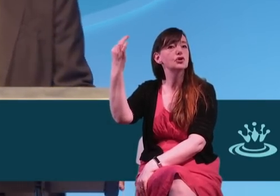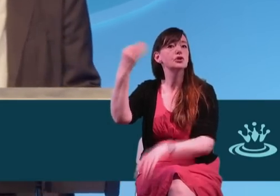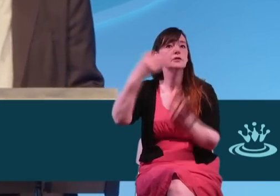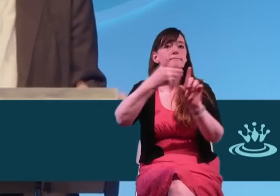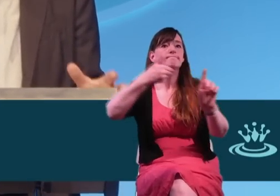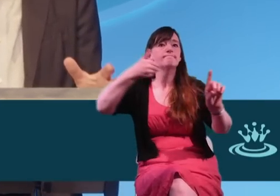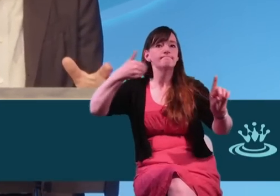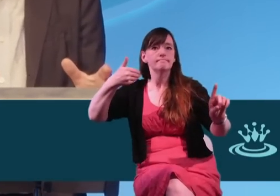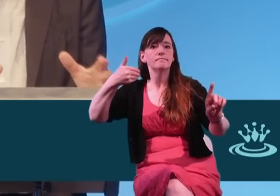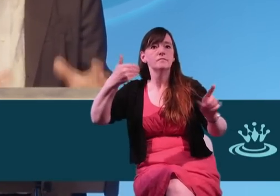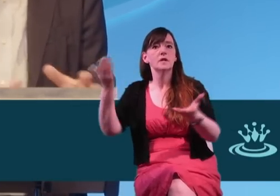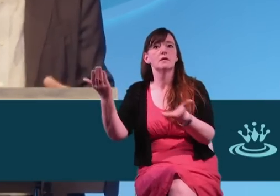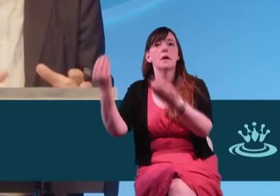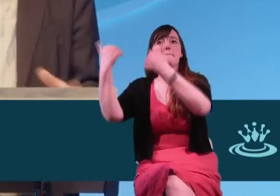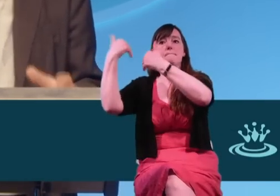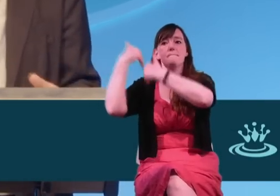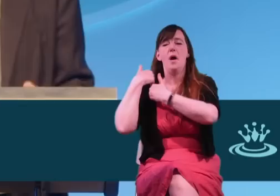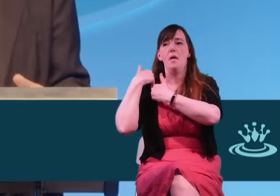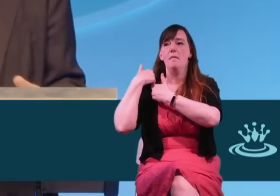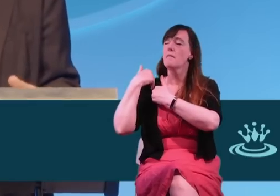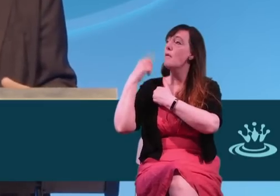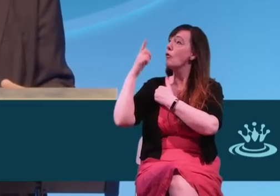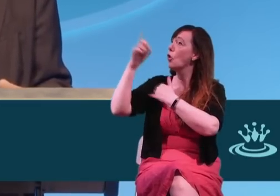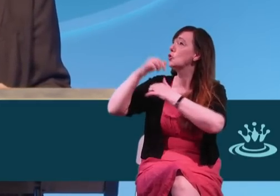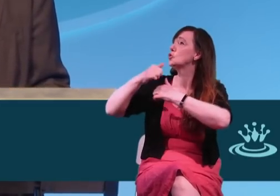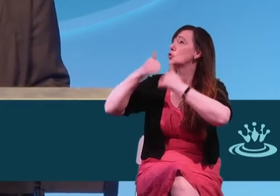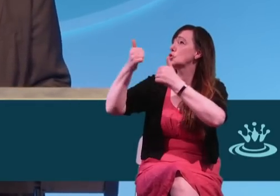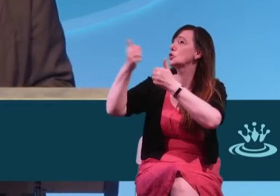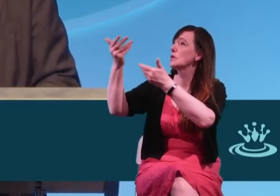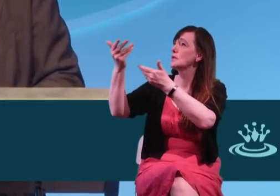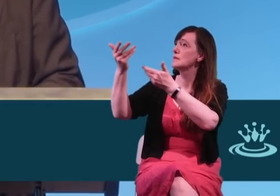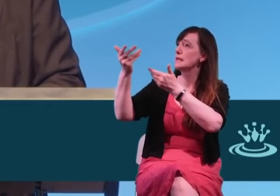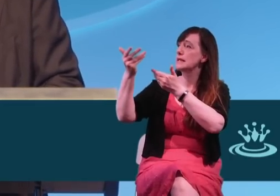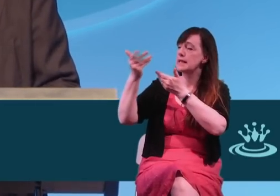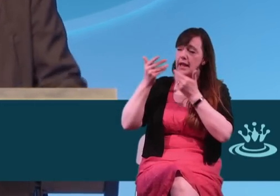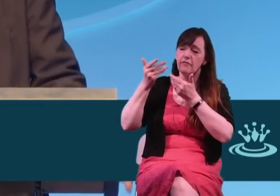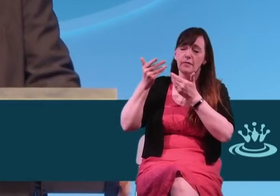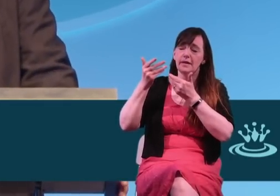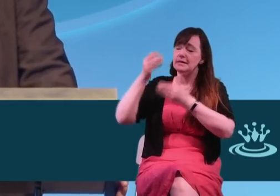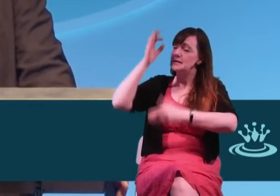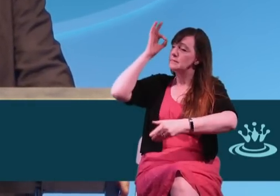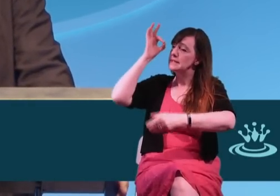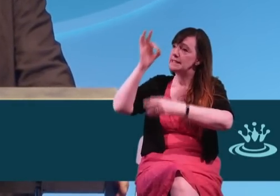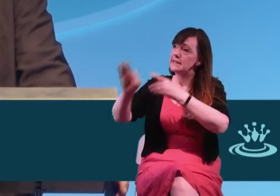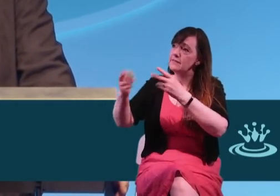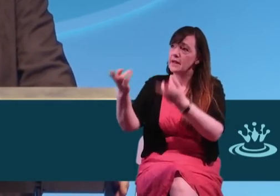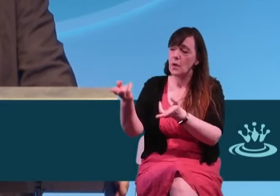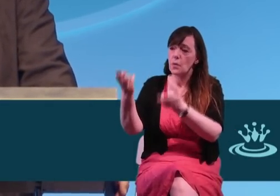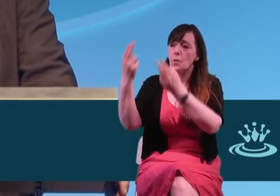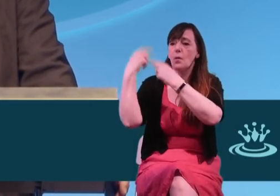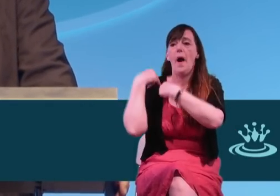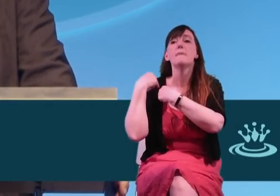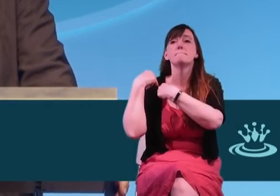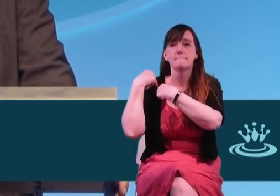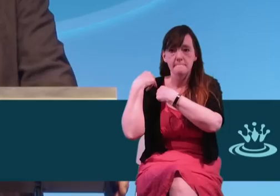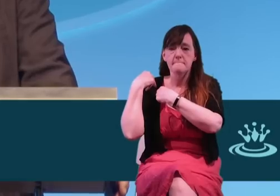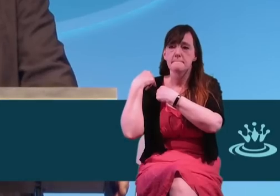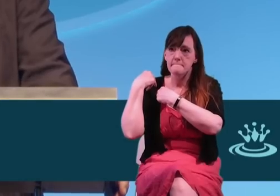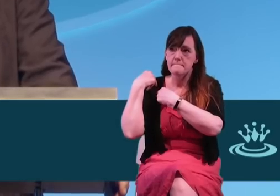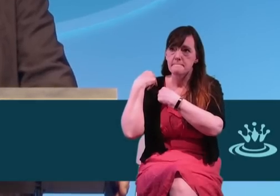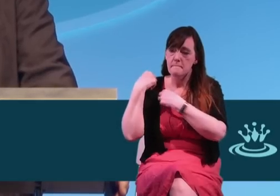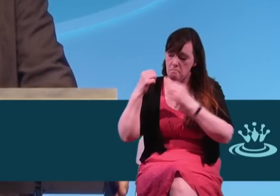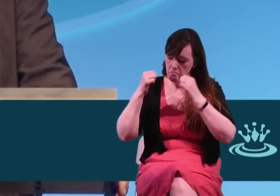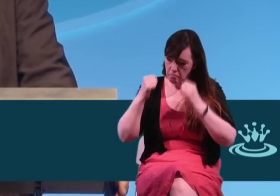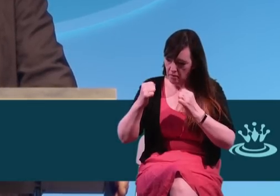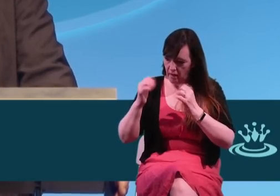I, in the reality of God's goodness, have been given this peculiar responsibility so that I might